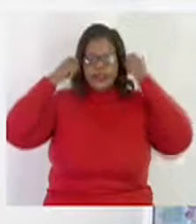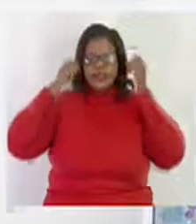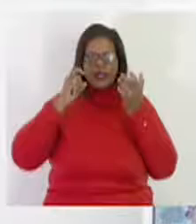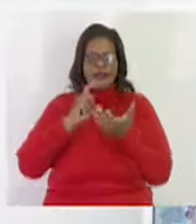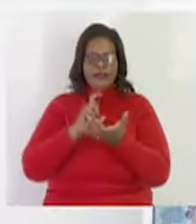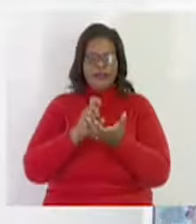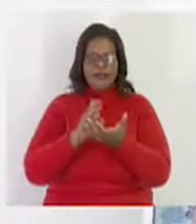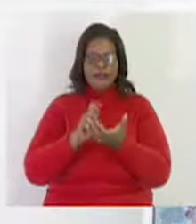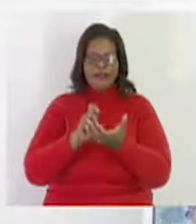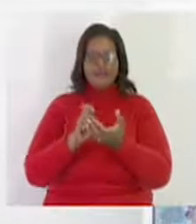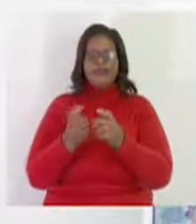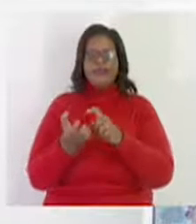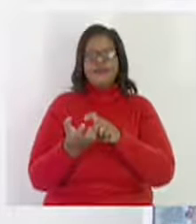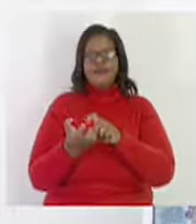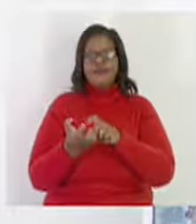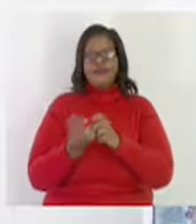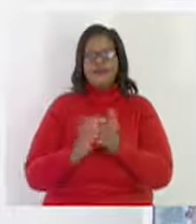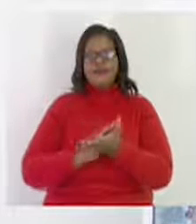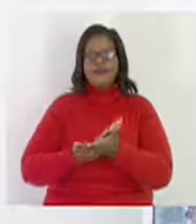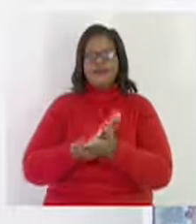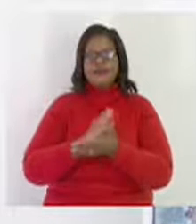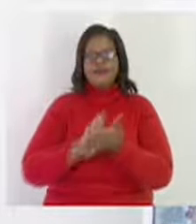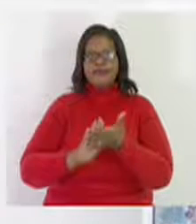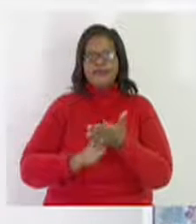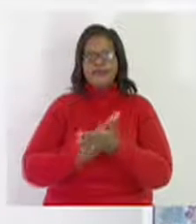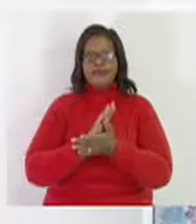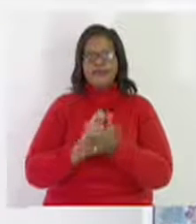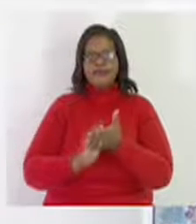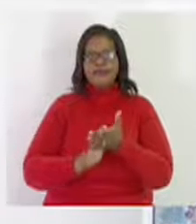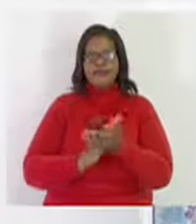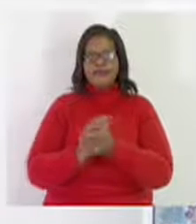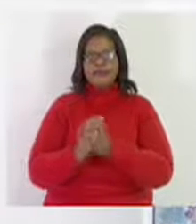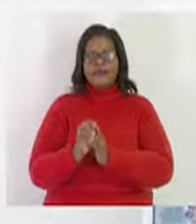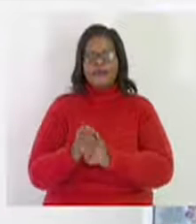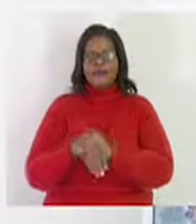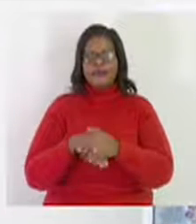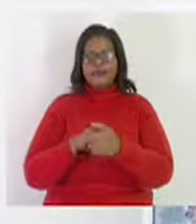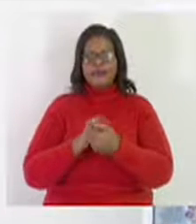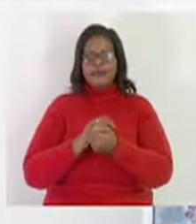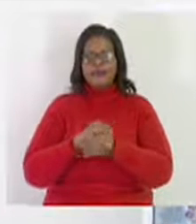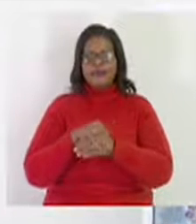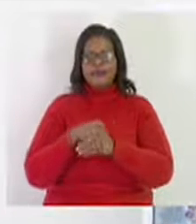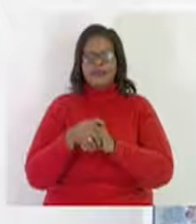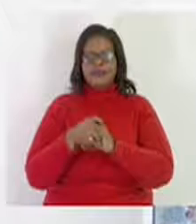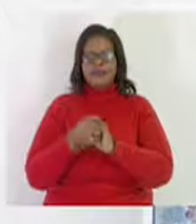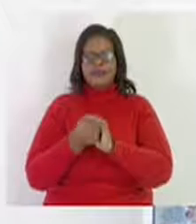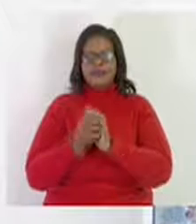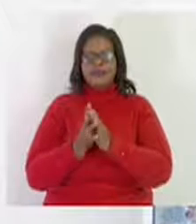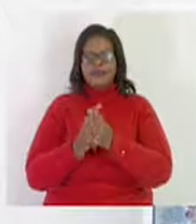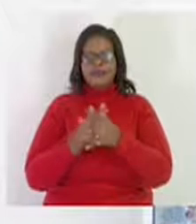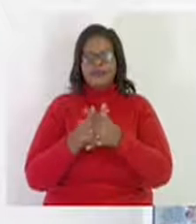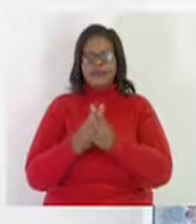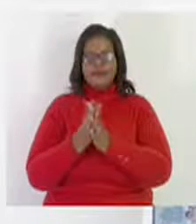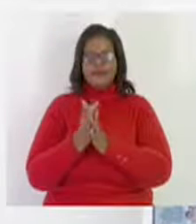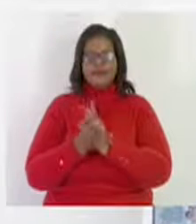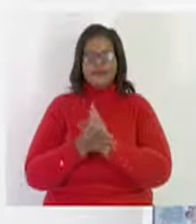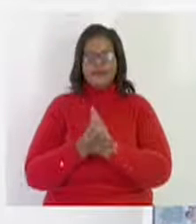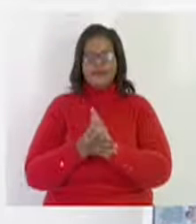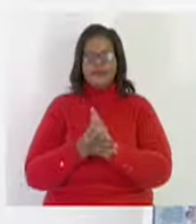hands, make sure all the parts of your hands are sanitized. Keep the